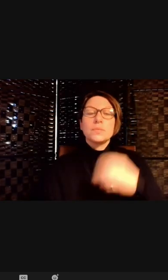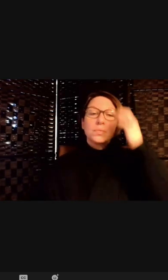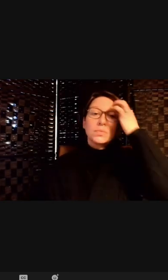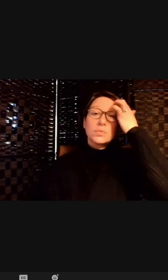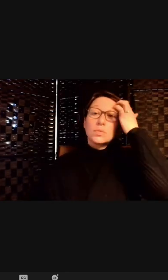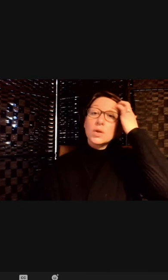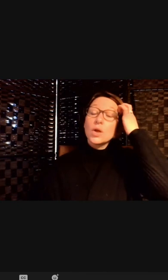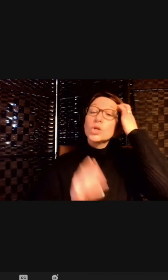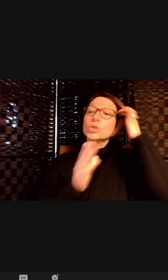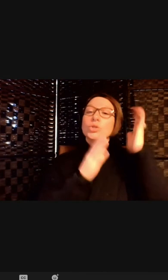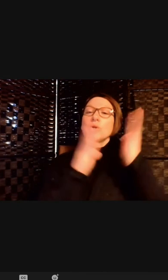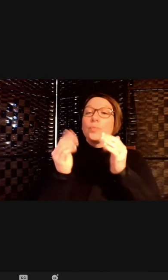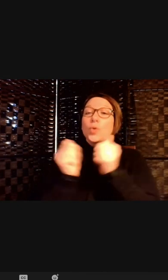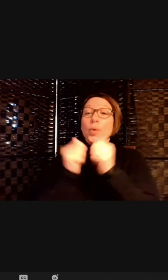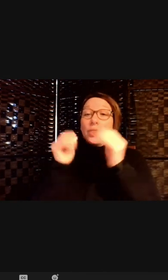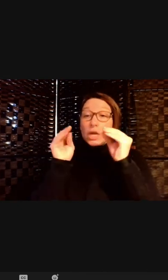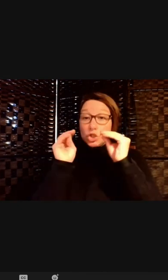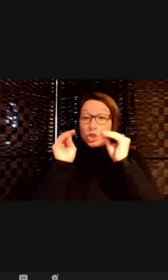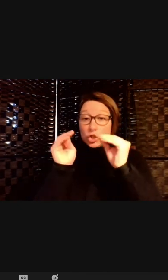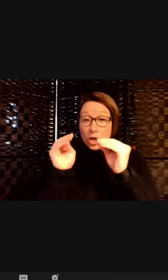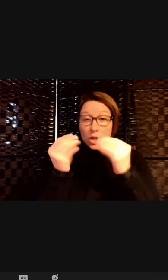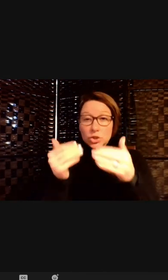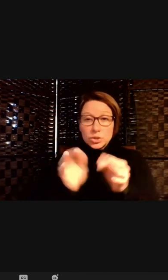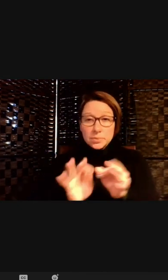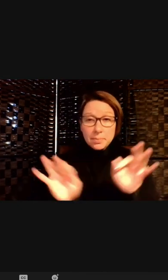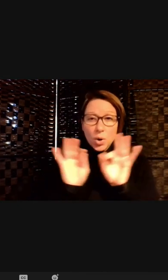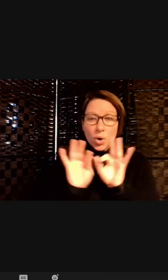With the instruction, it's really important that,